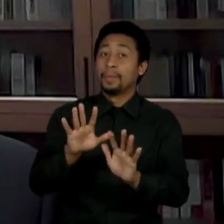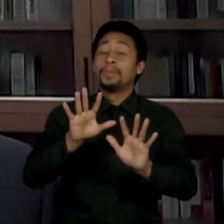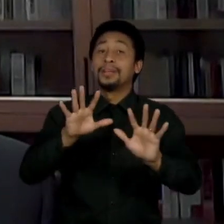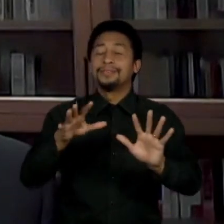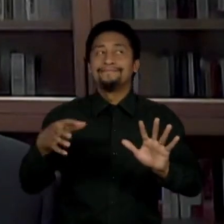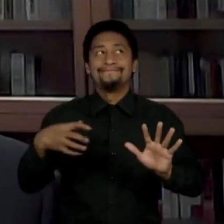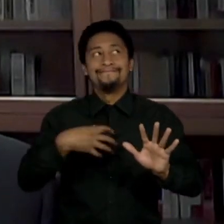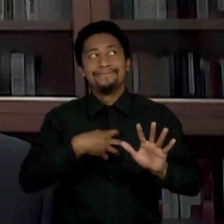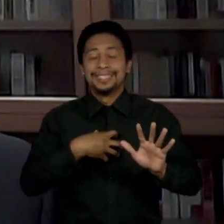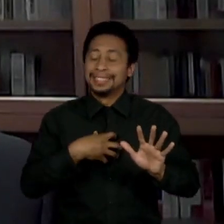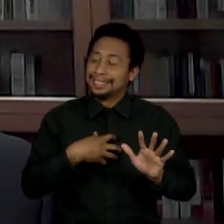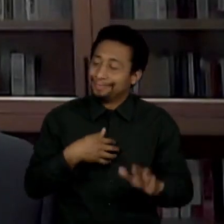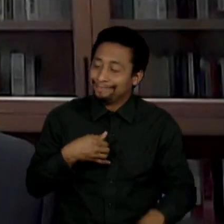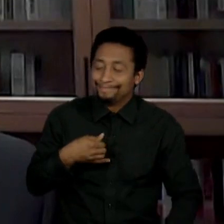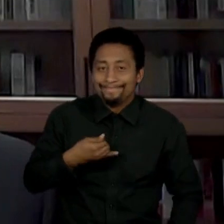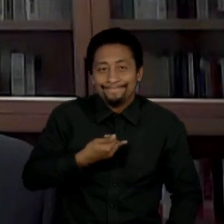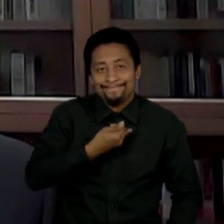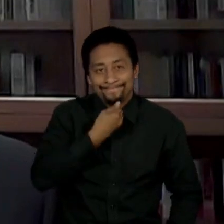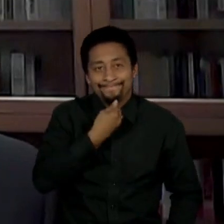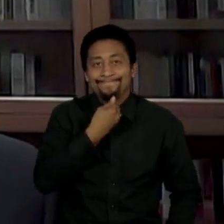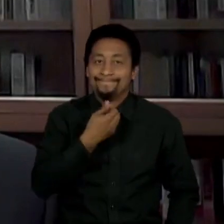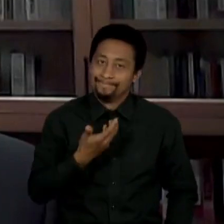me very unhappy